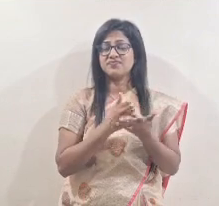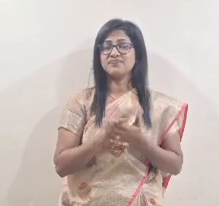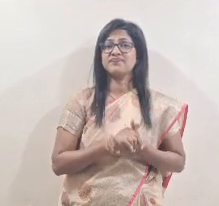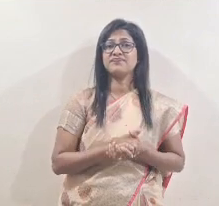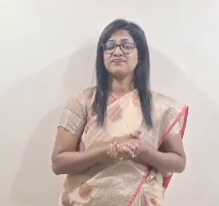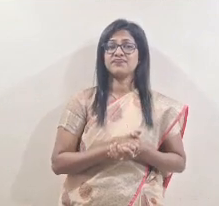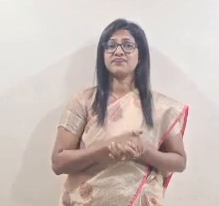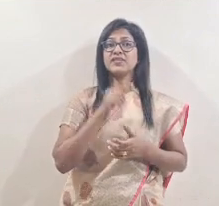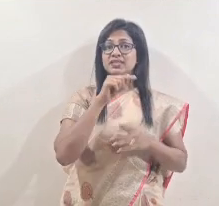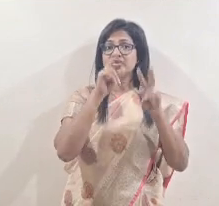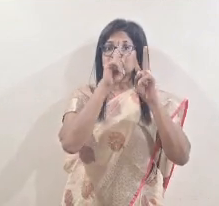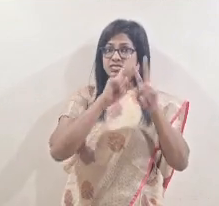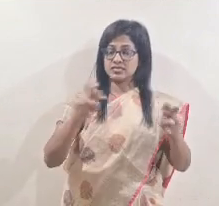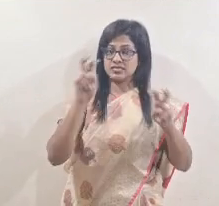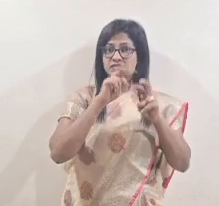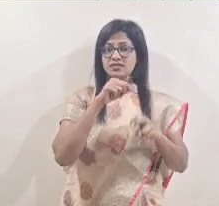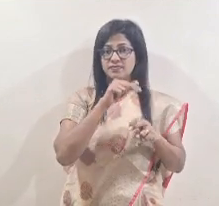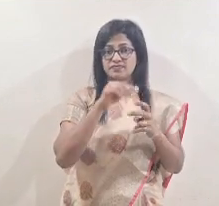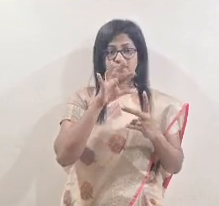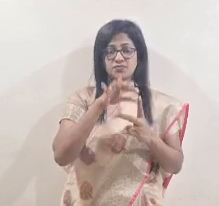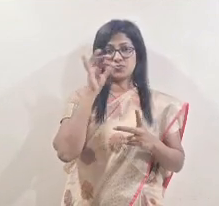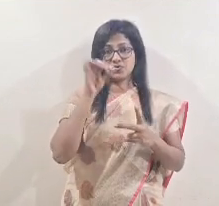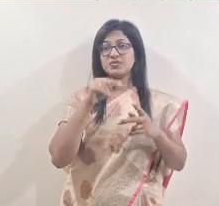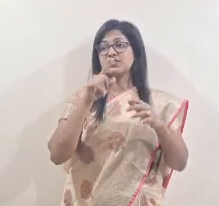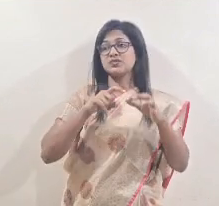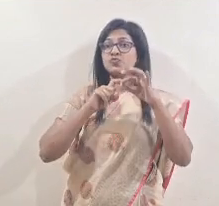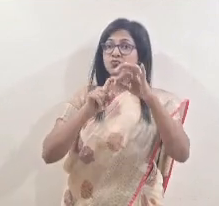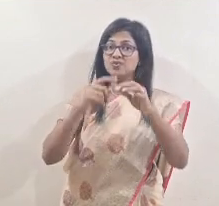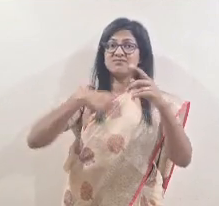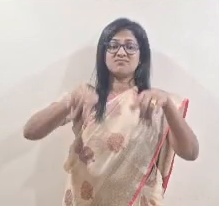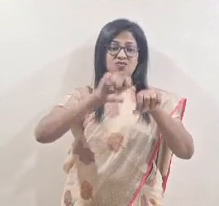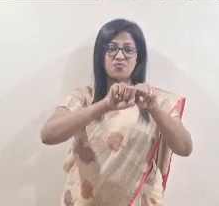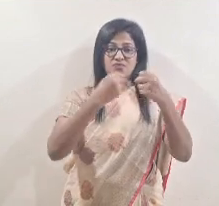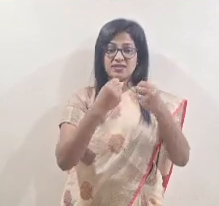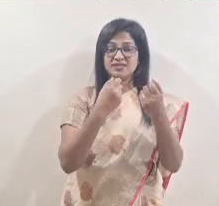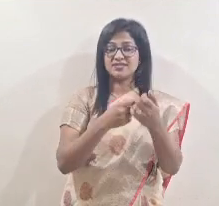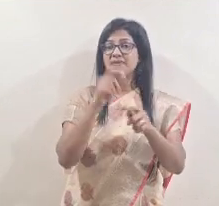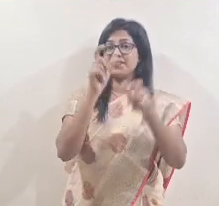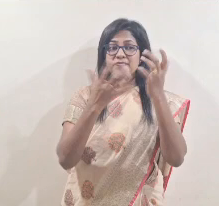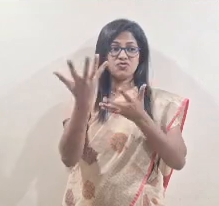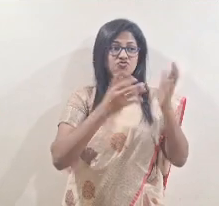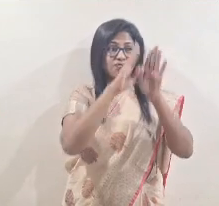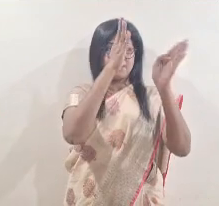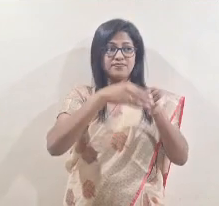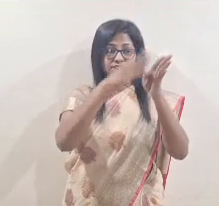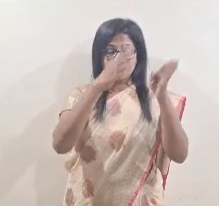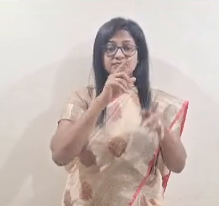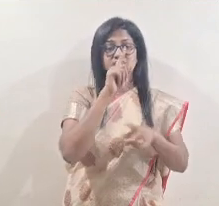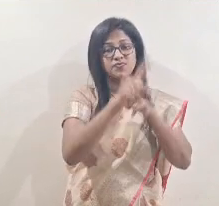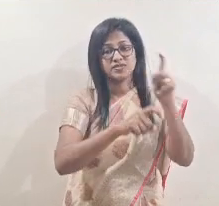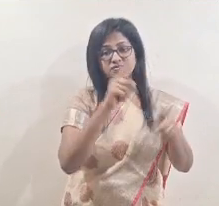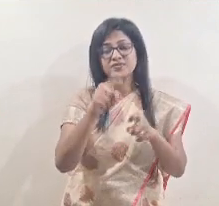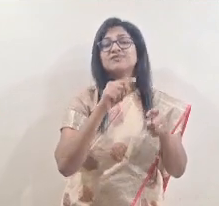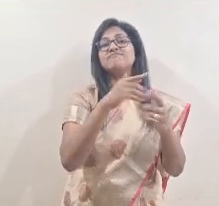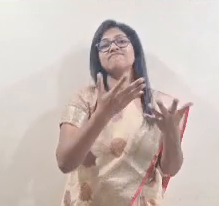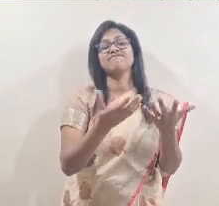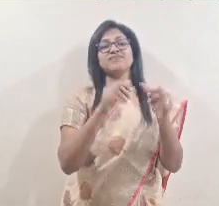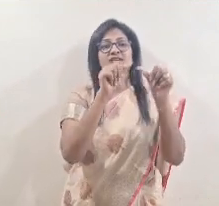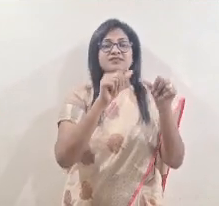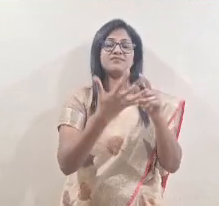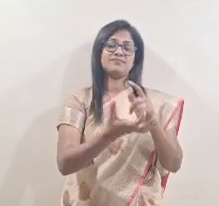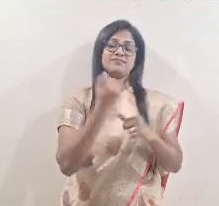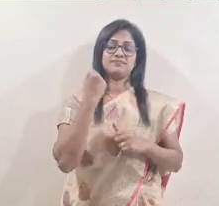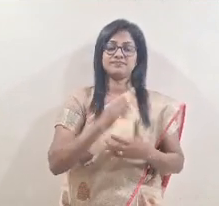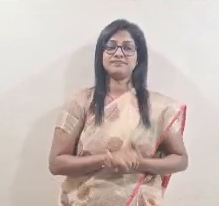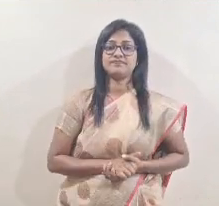So I've taken the survey in which I have asked this question about the violation to the shoppers, and from that it has come out.